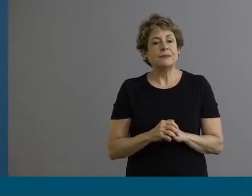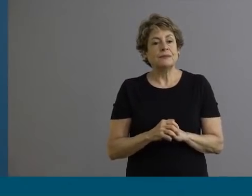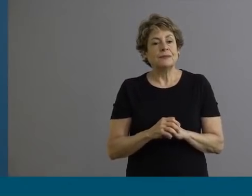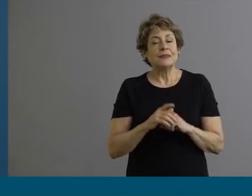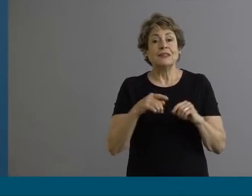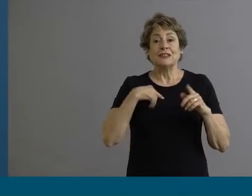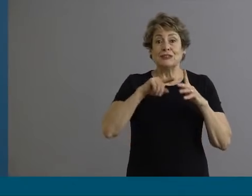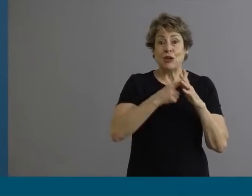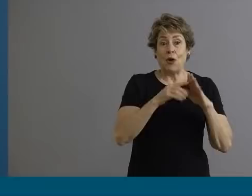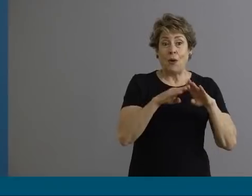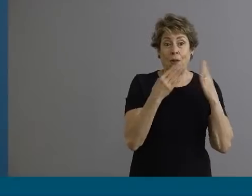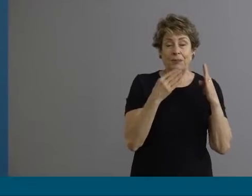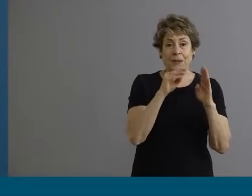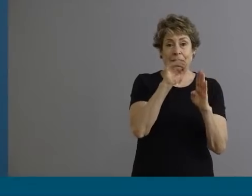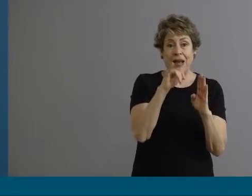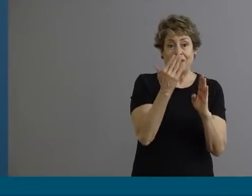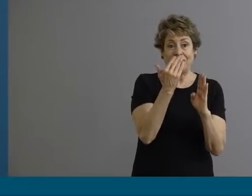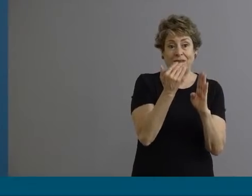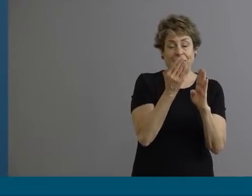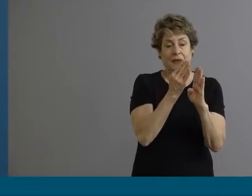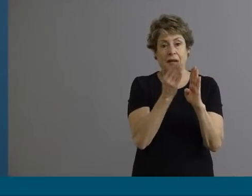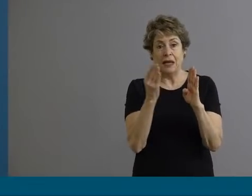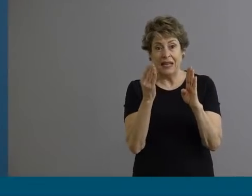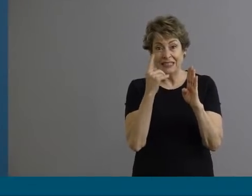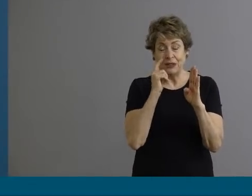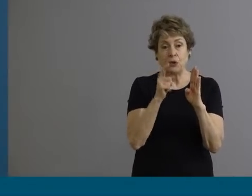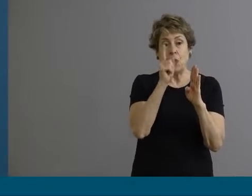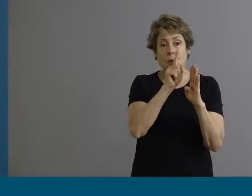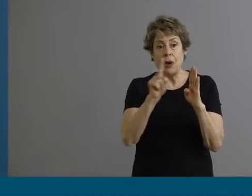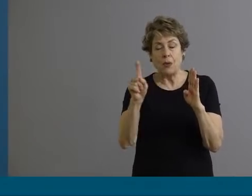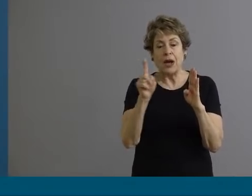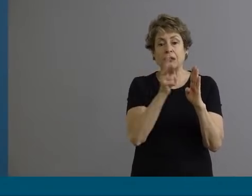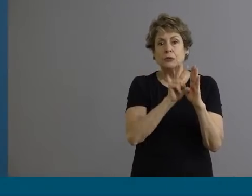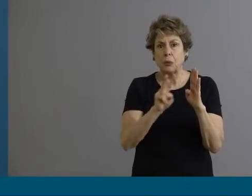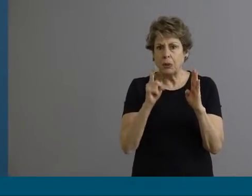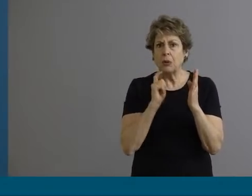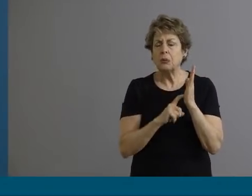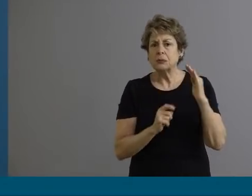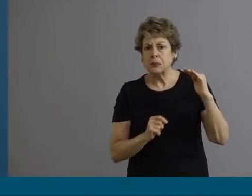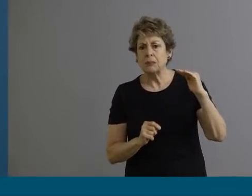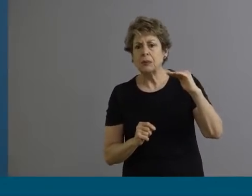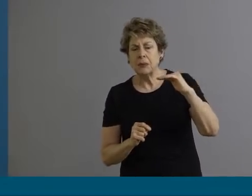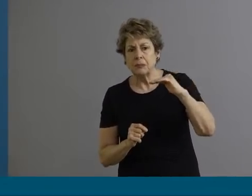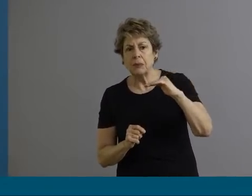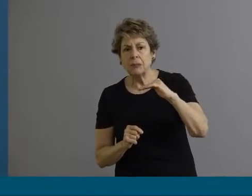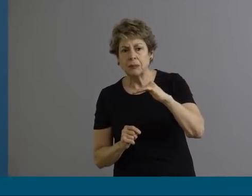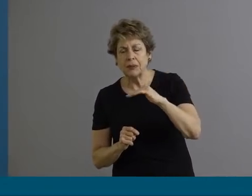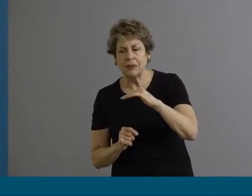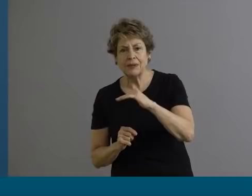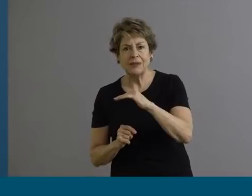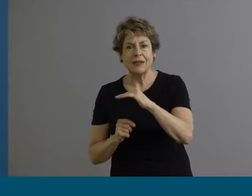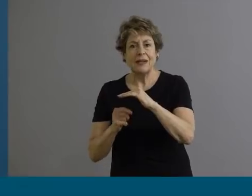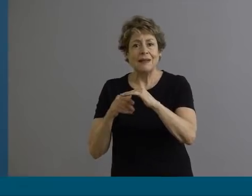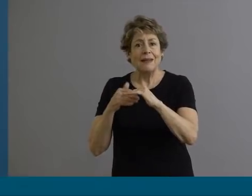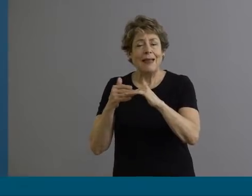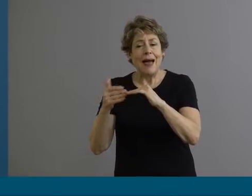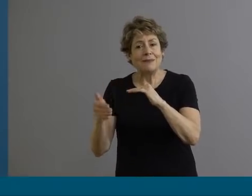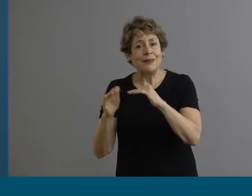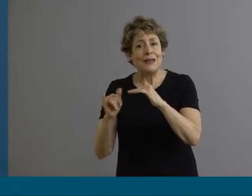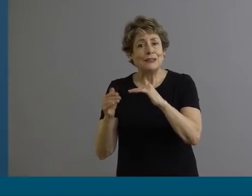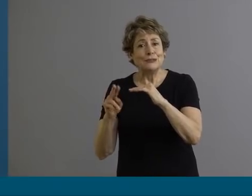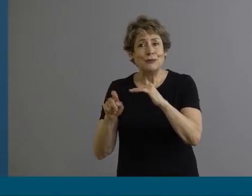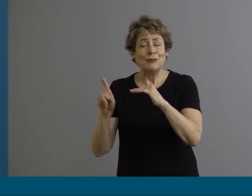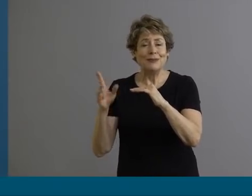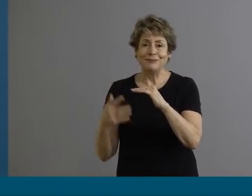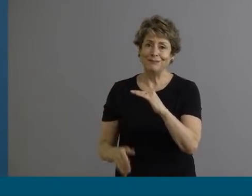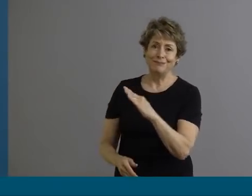positivity in our tests, and what we have had since are continuing weeks of increasing positivity.